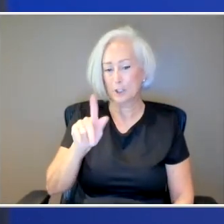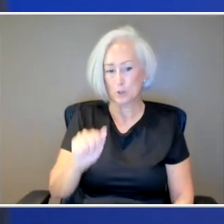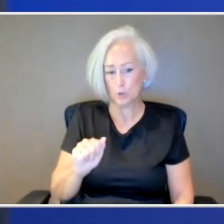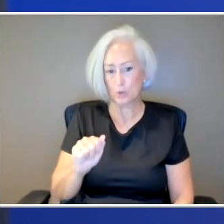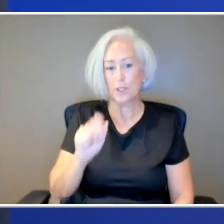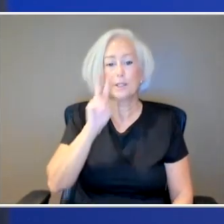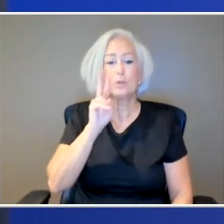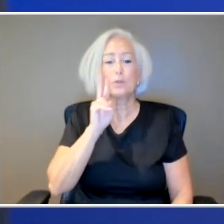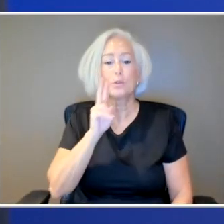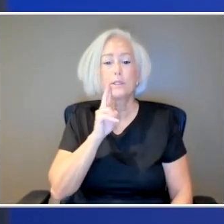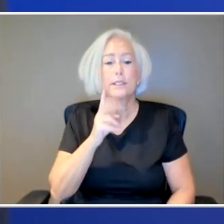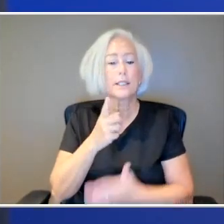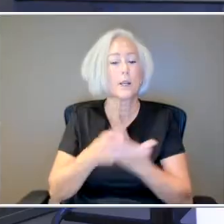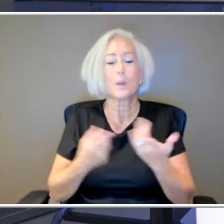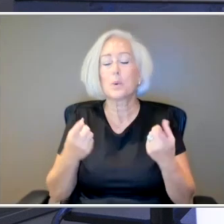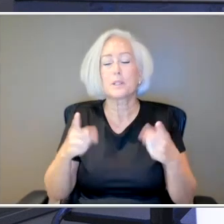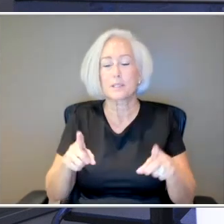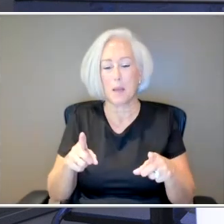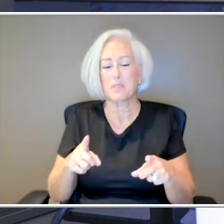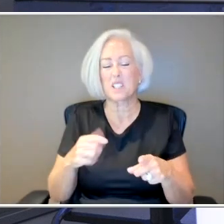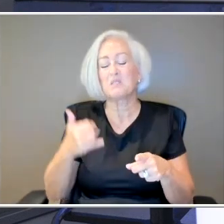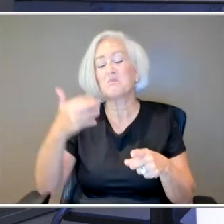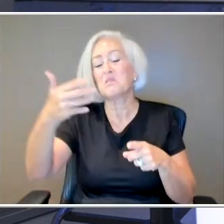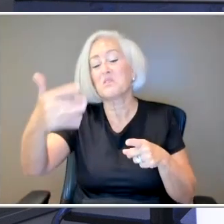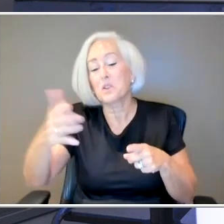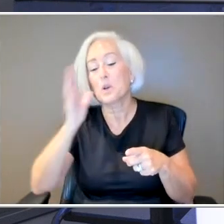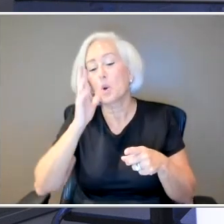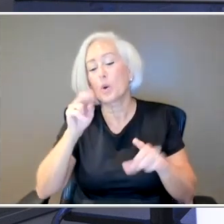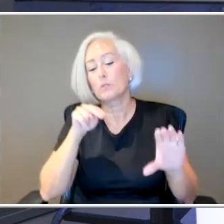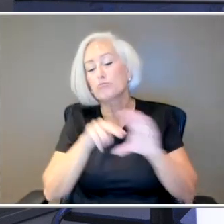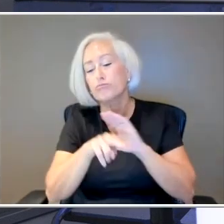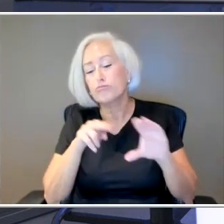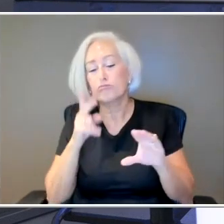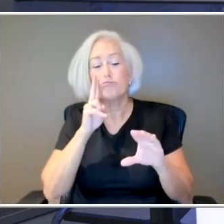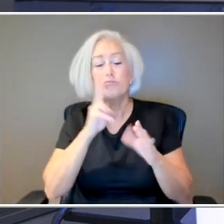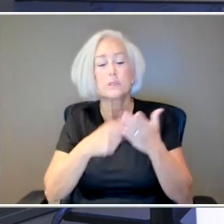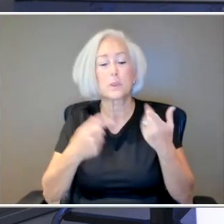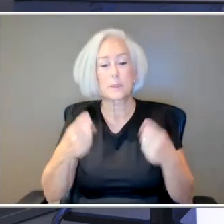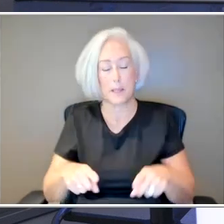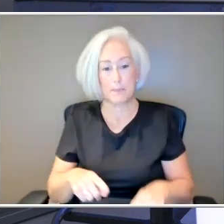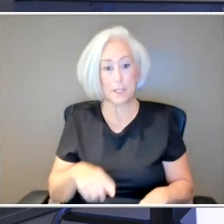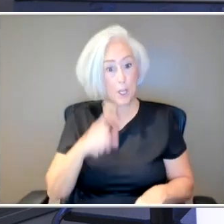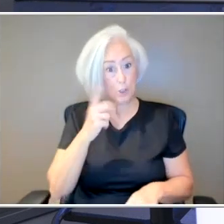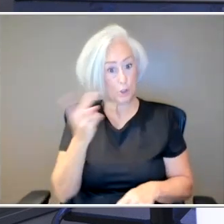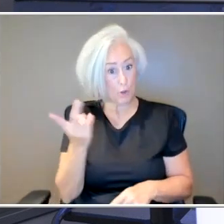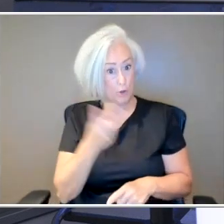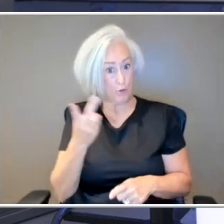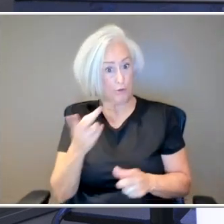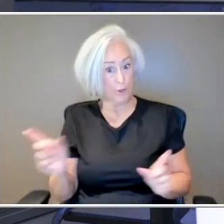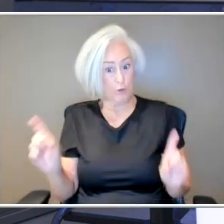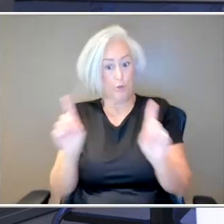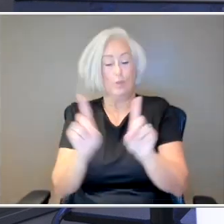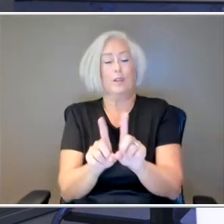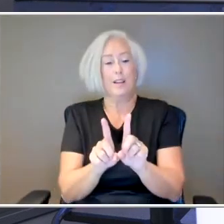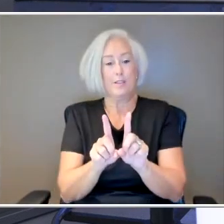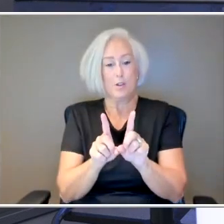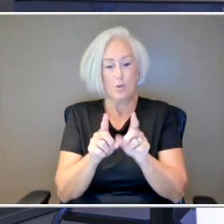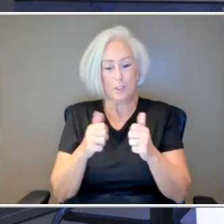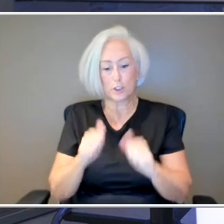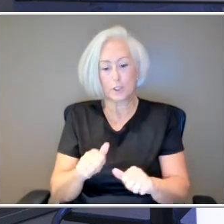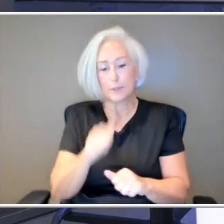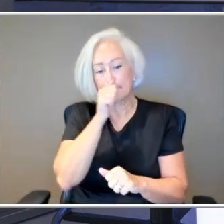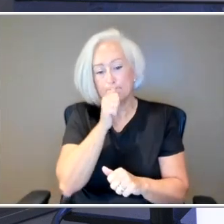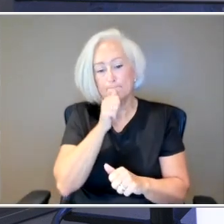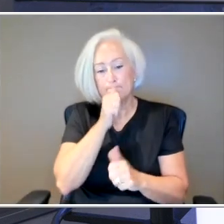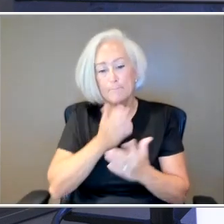in the scans. So you were by Lindsay's side when she struggled with the side effects of chemo. How have you both been